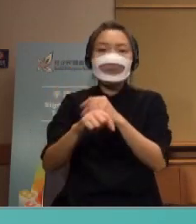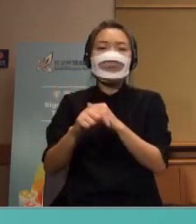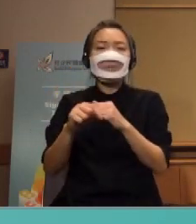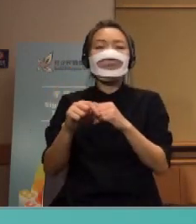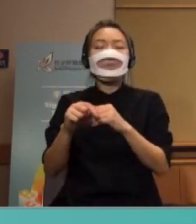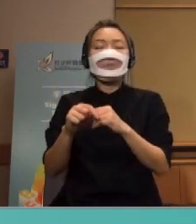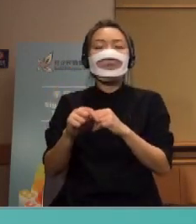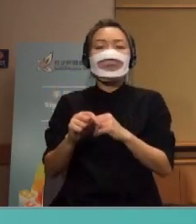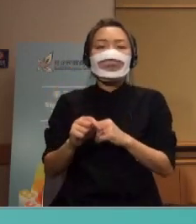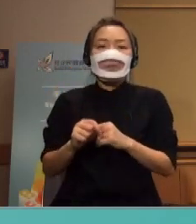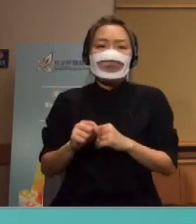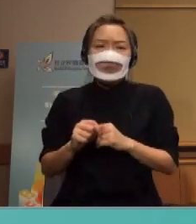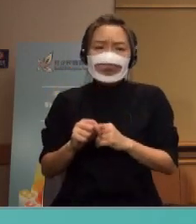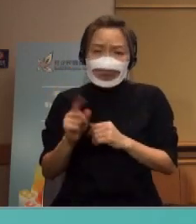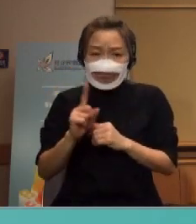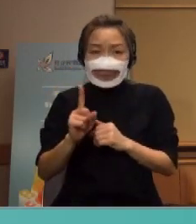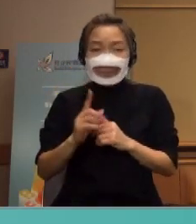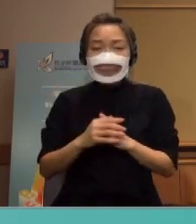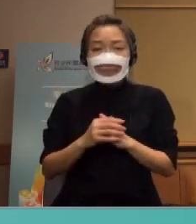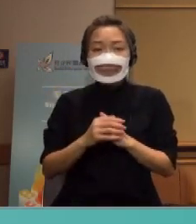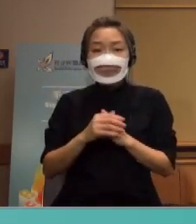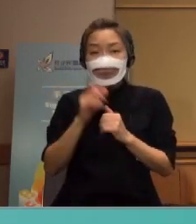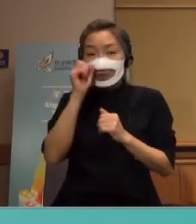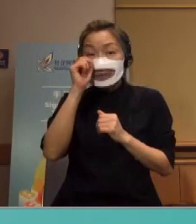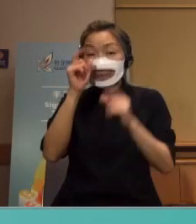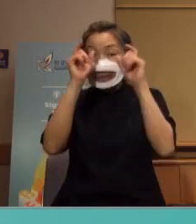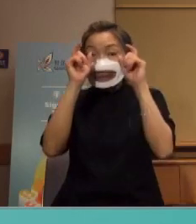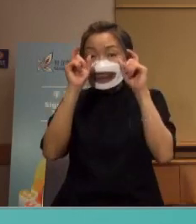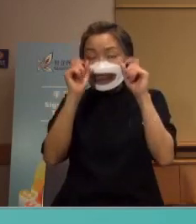meaning is in total darkness is almost like in metaverse.